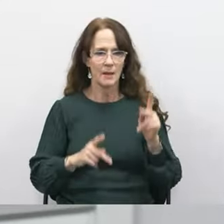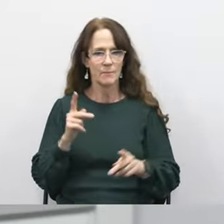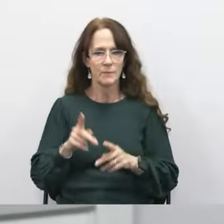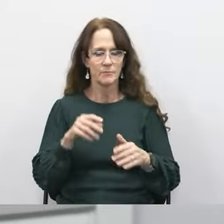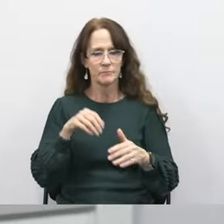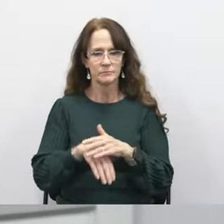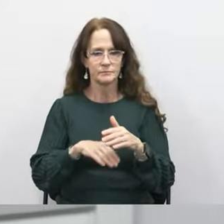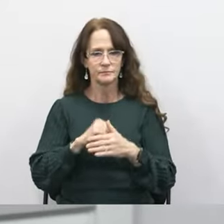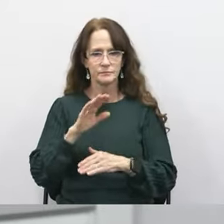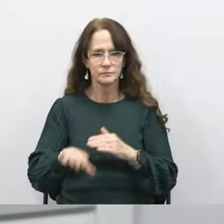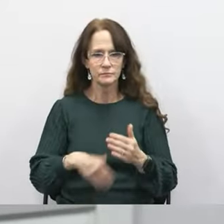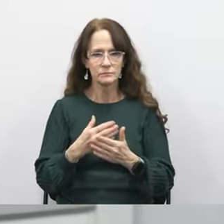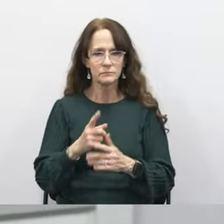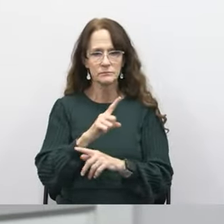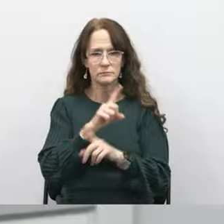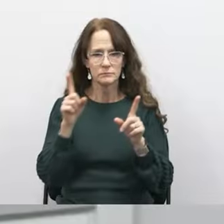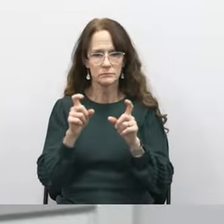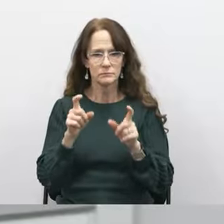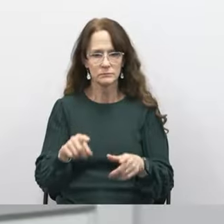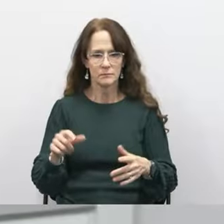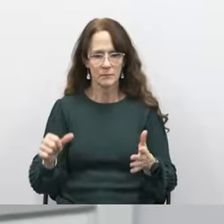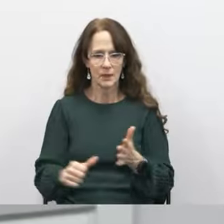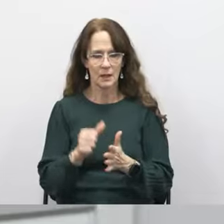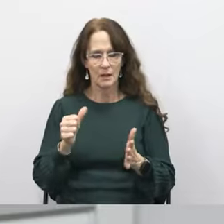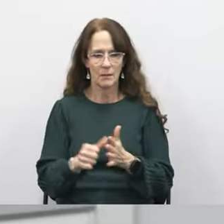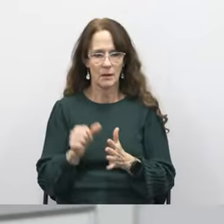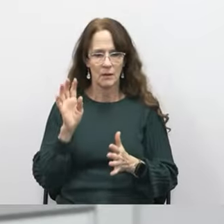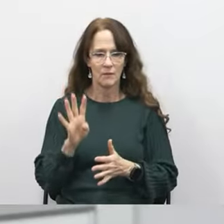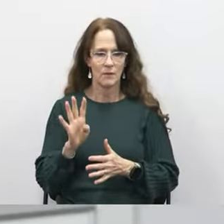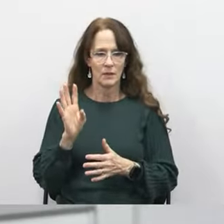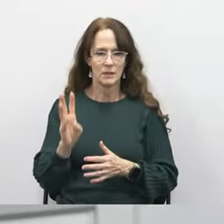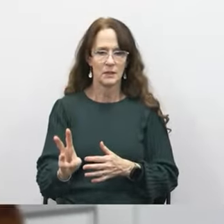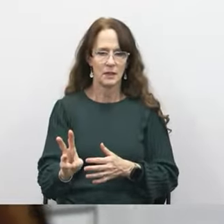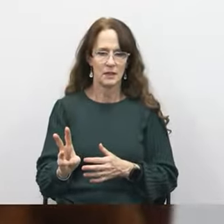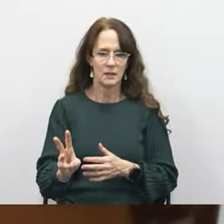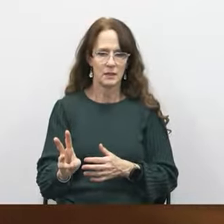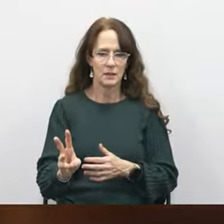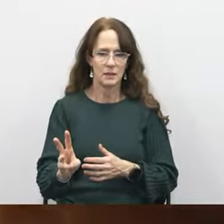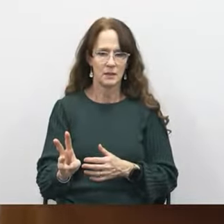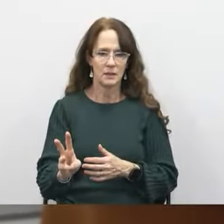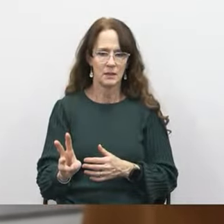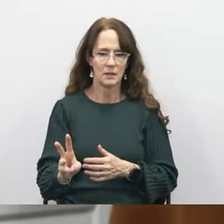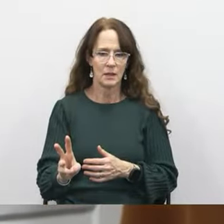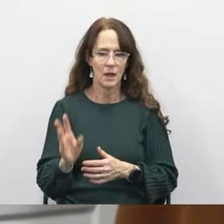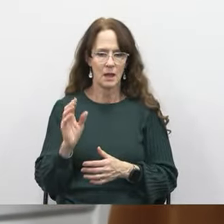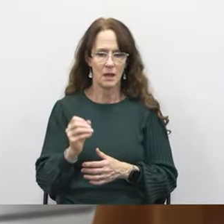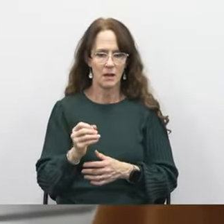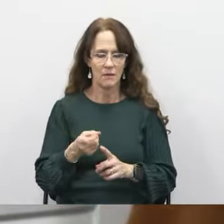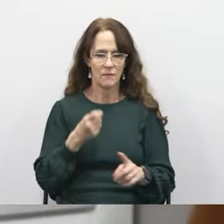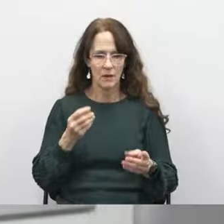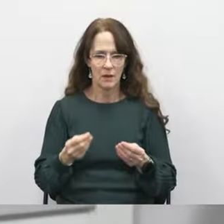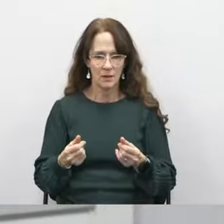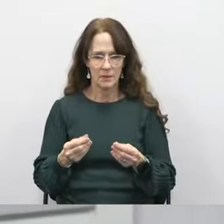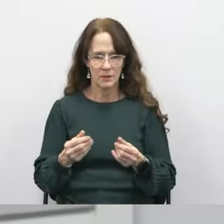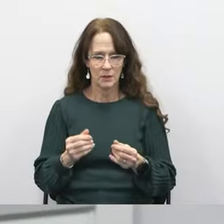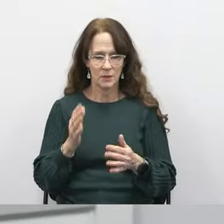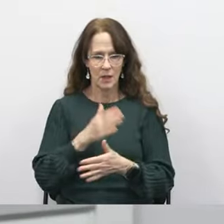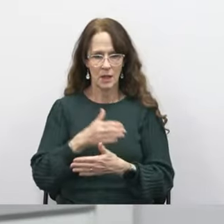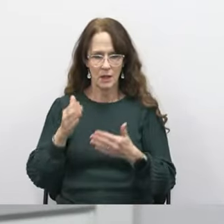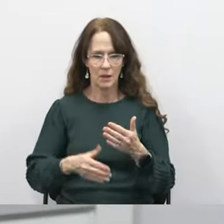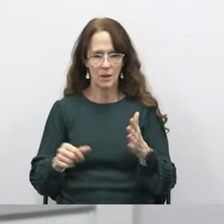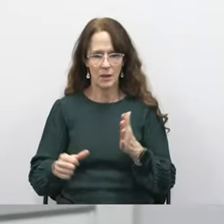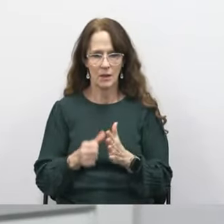access to all of the questions. They begin on page 46 of the materials and conclude on